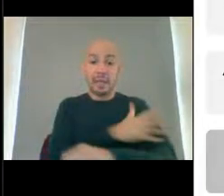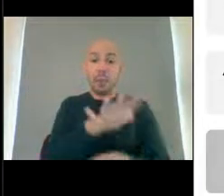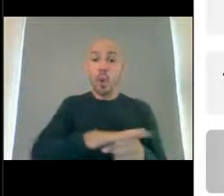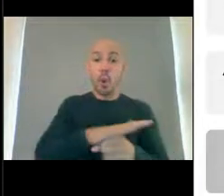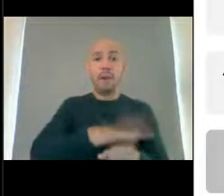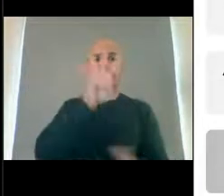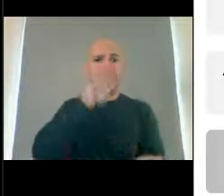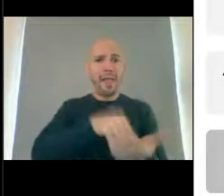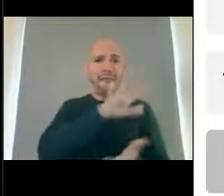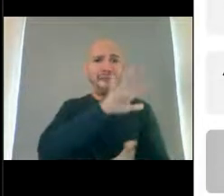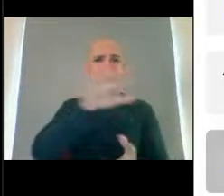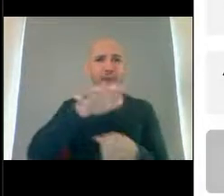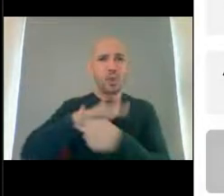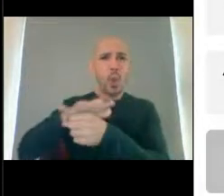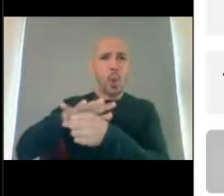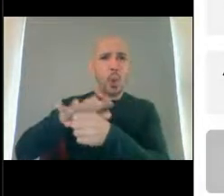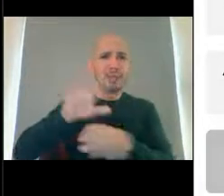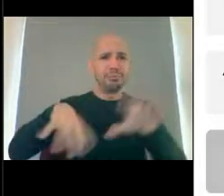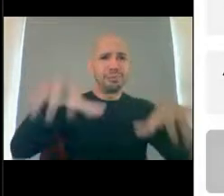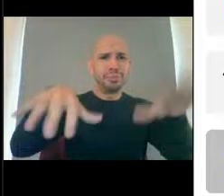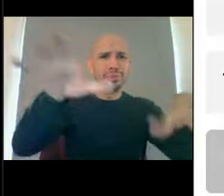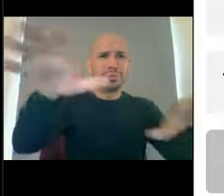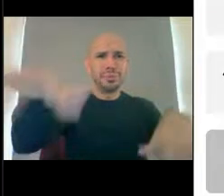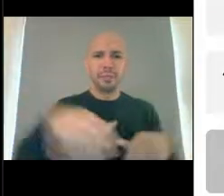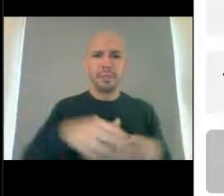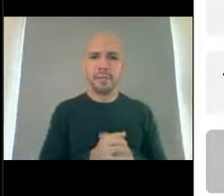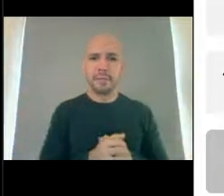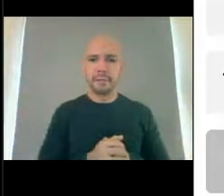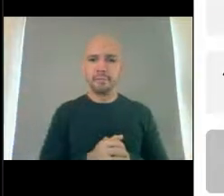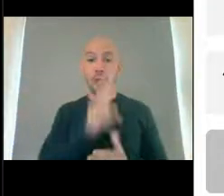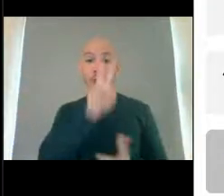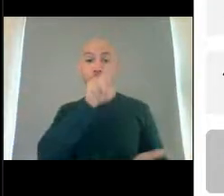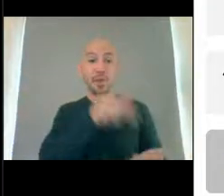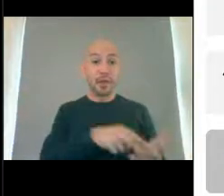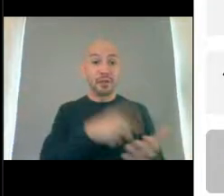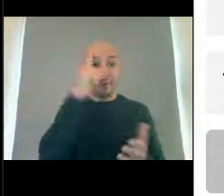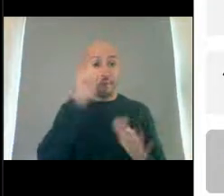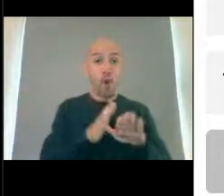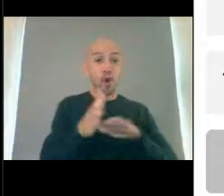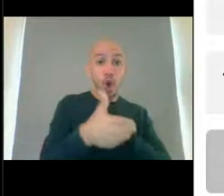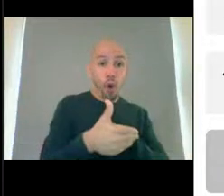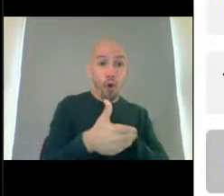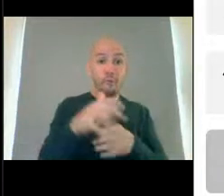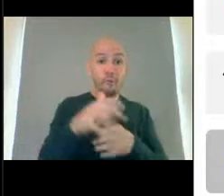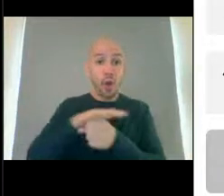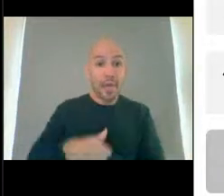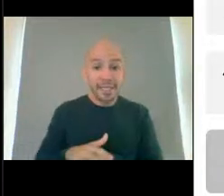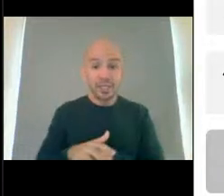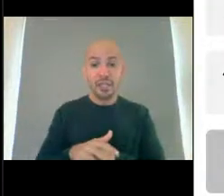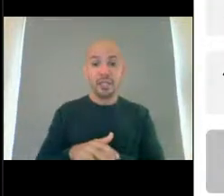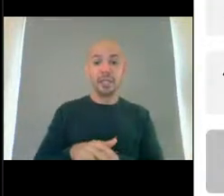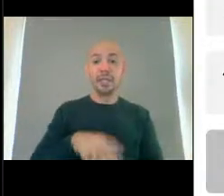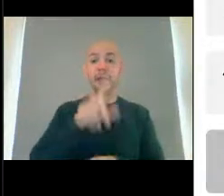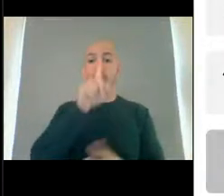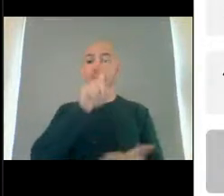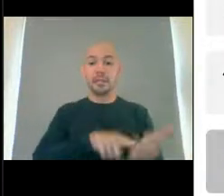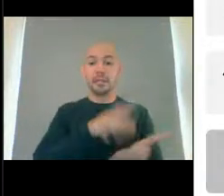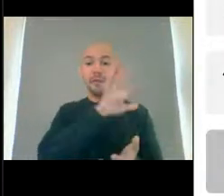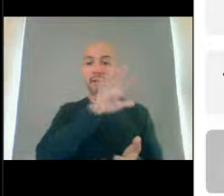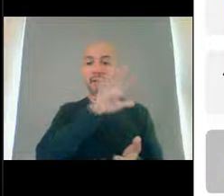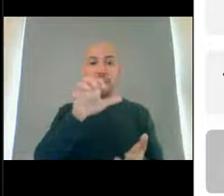2 000 curve warning locations over 1500 crosswalk locations and over a